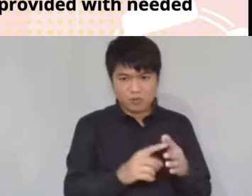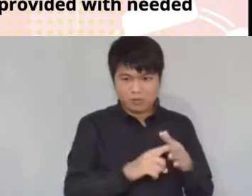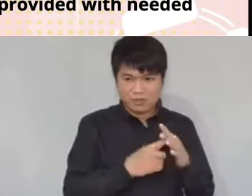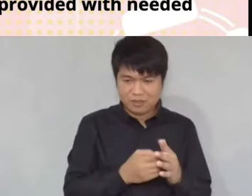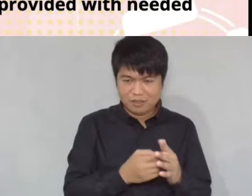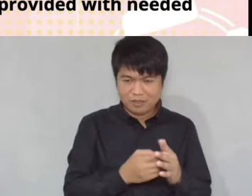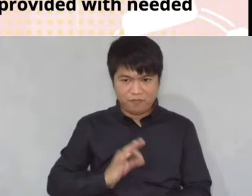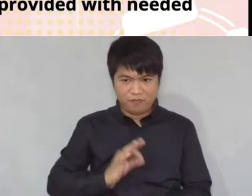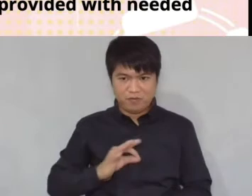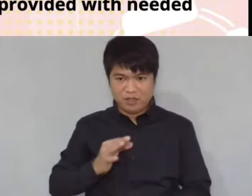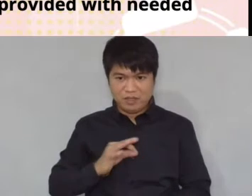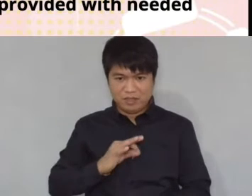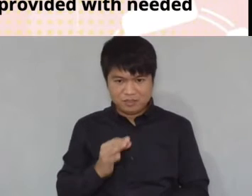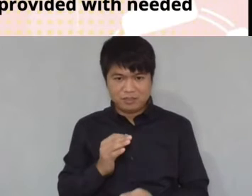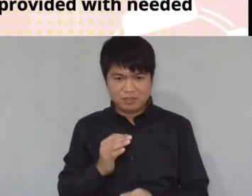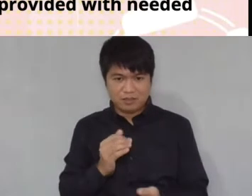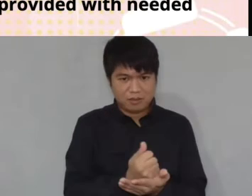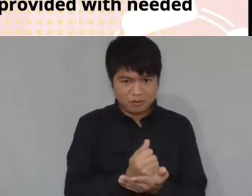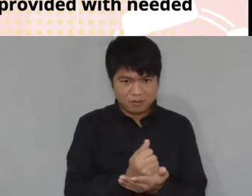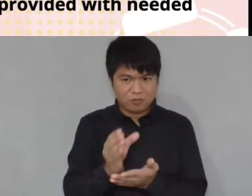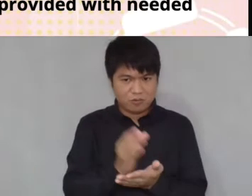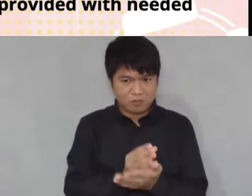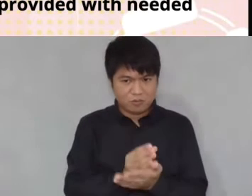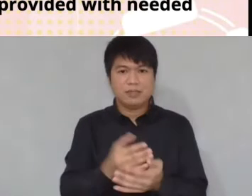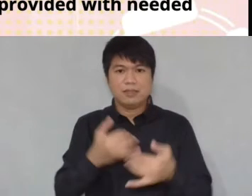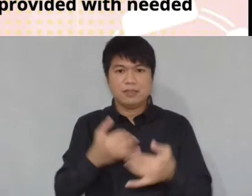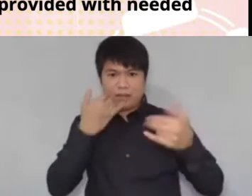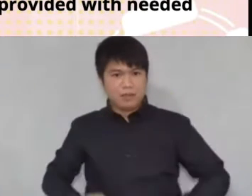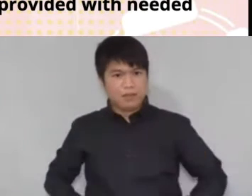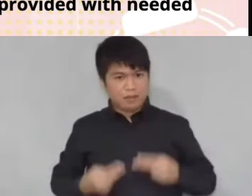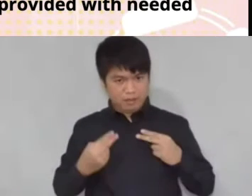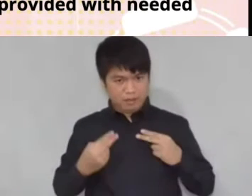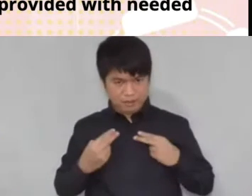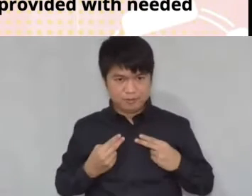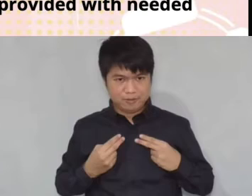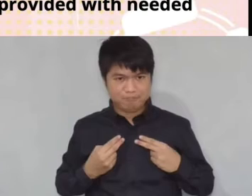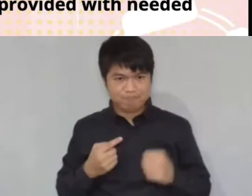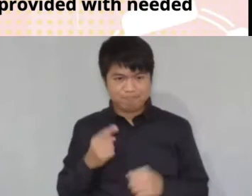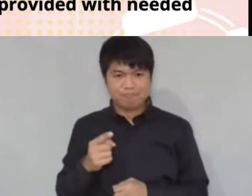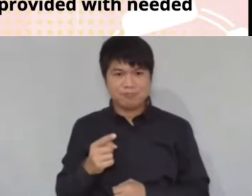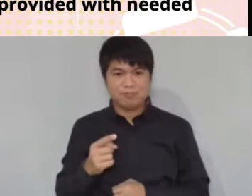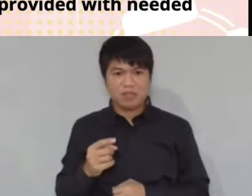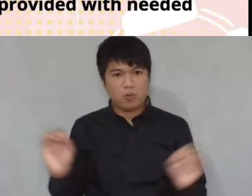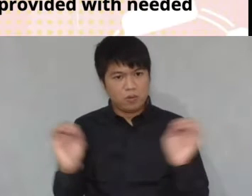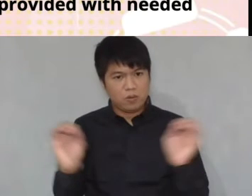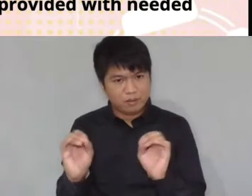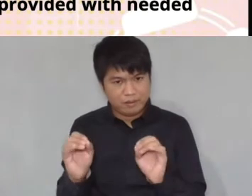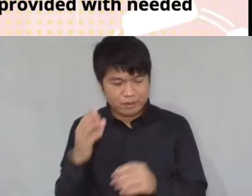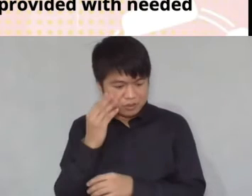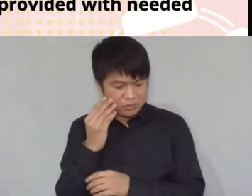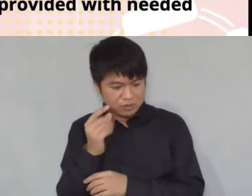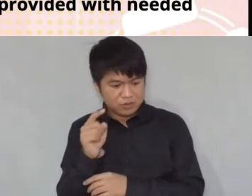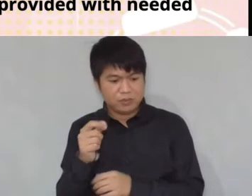start formalizing all of these. And again, the good news is we're we don't have zero experience in that. So